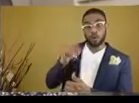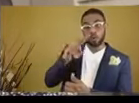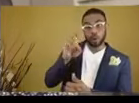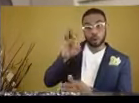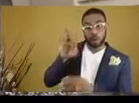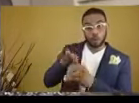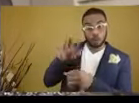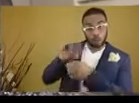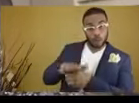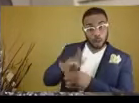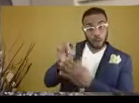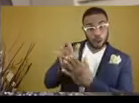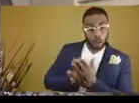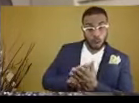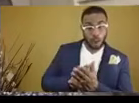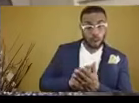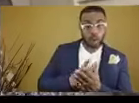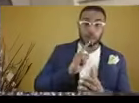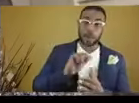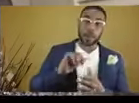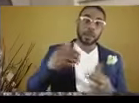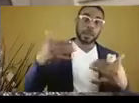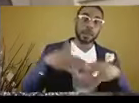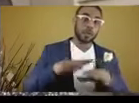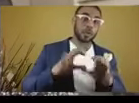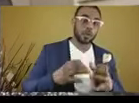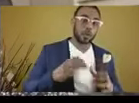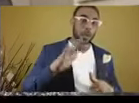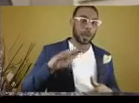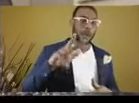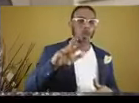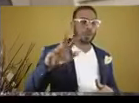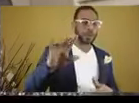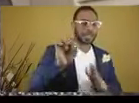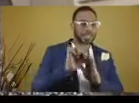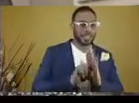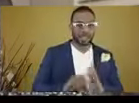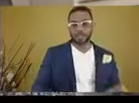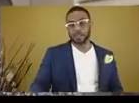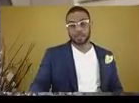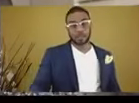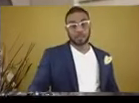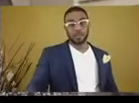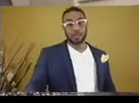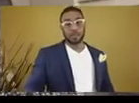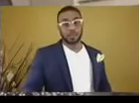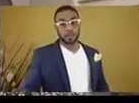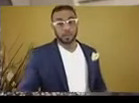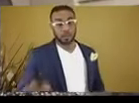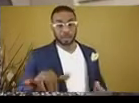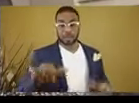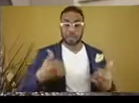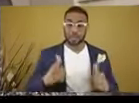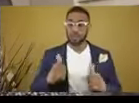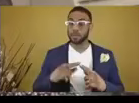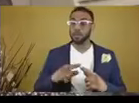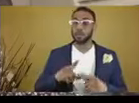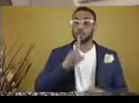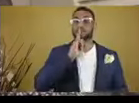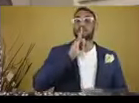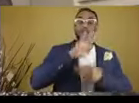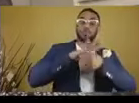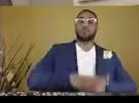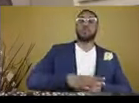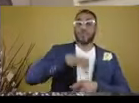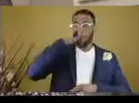suppression laws being introduced in about 33 states. And so this is an attempt to mute Black